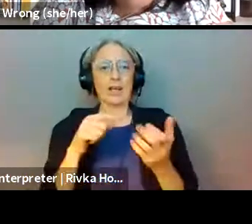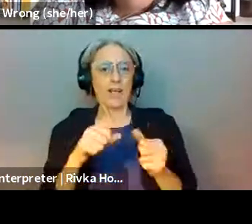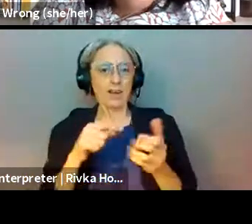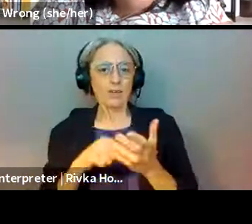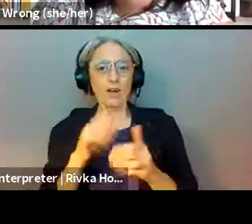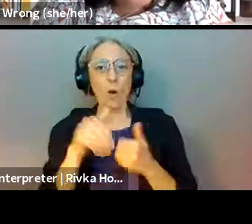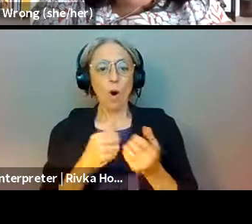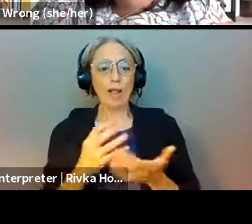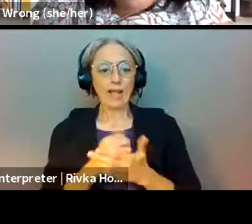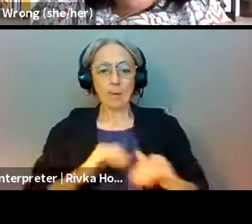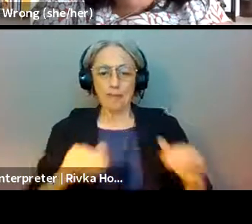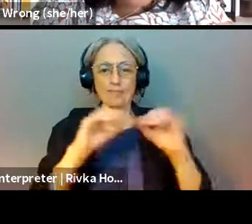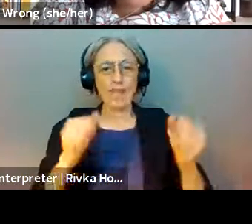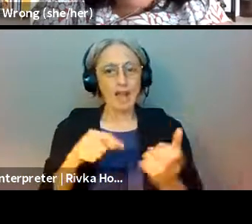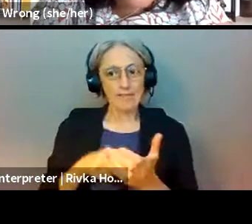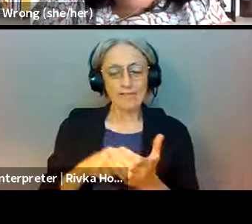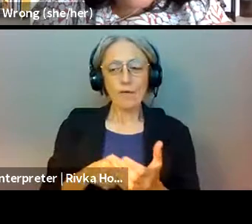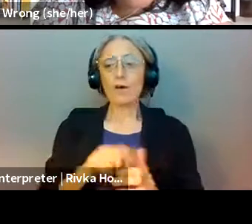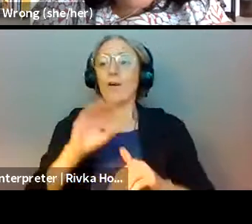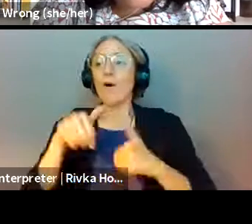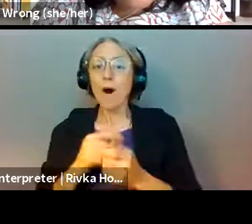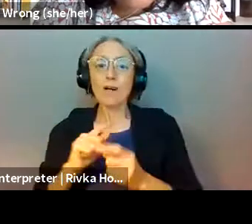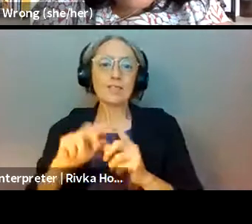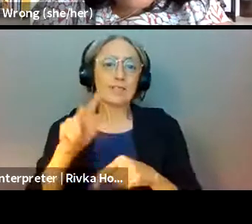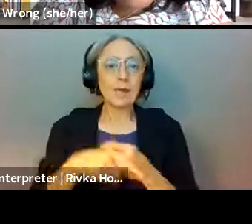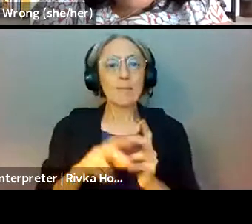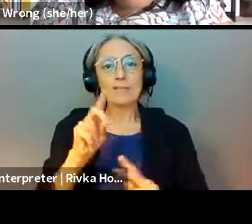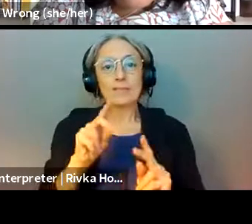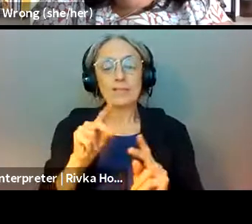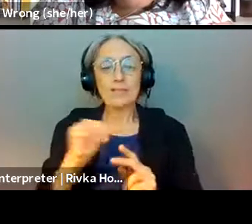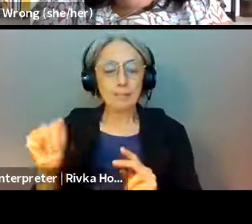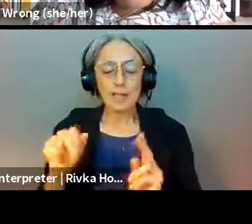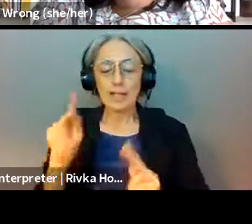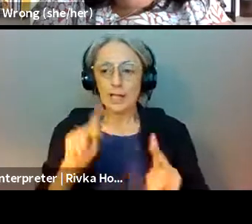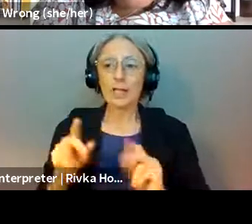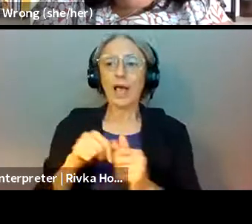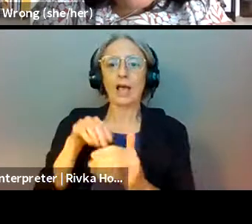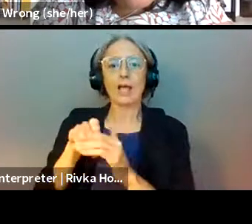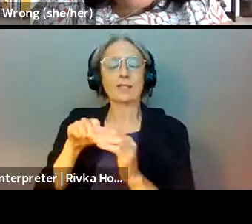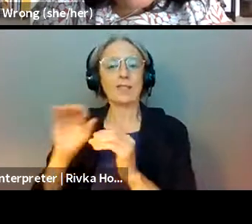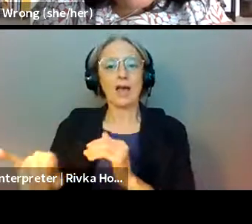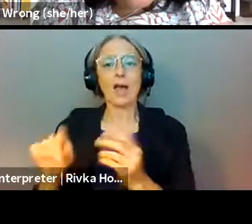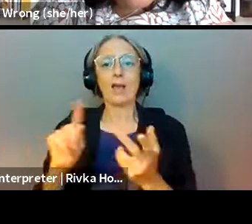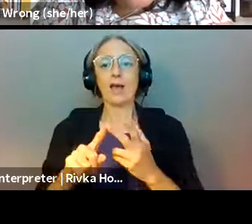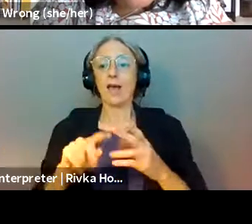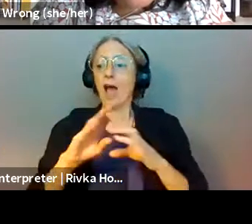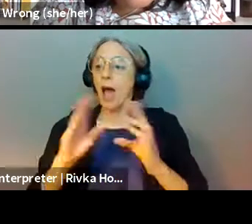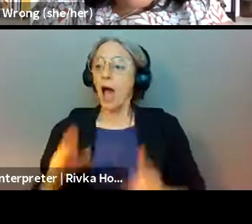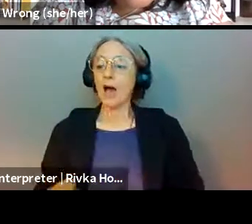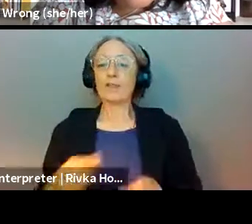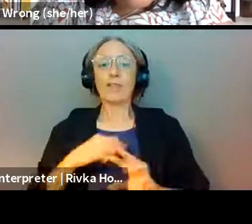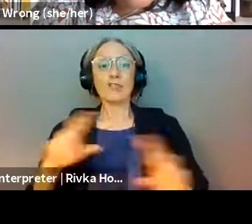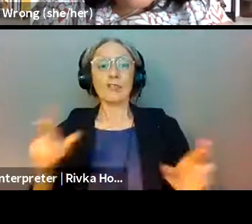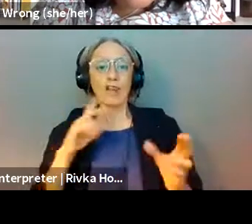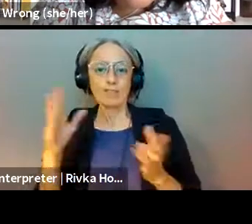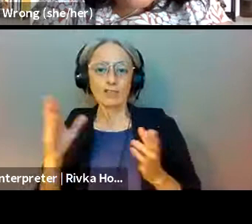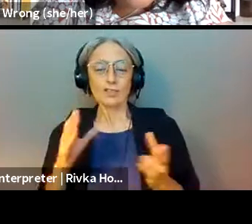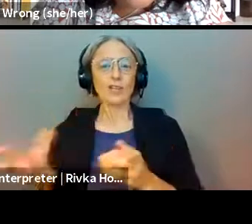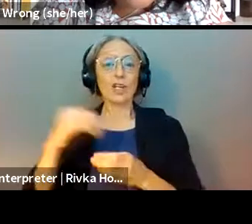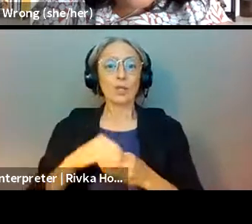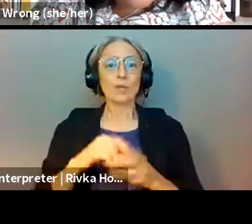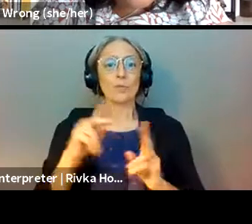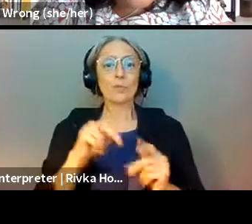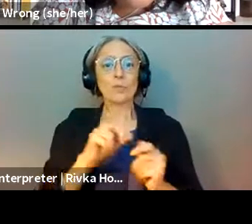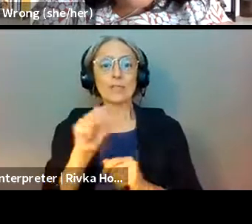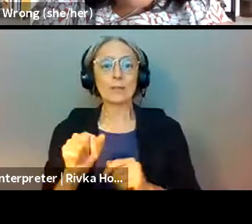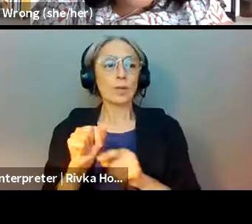to people with all types of disabilities, and that housing that is service ready and inclusive to people with disabilities who